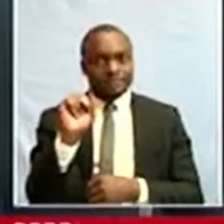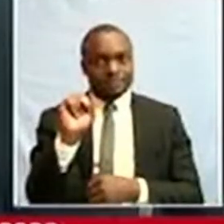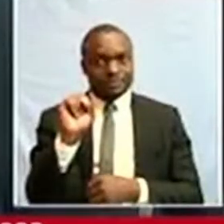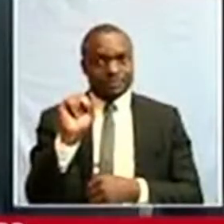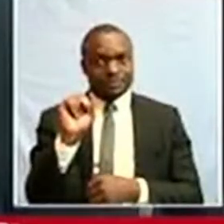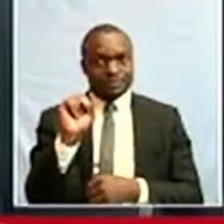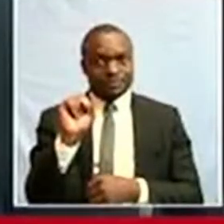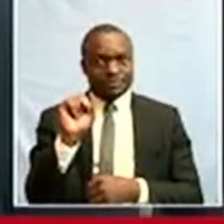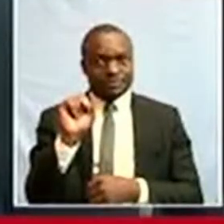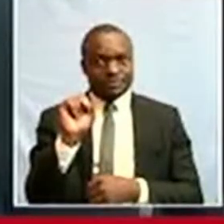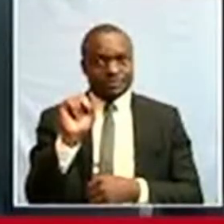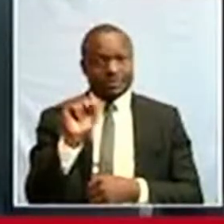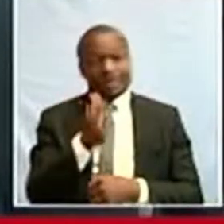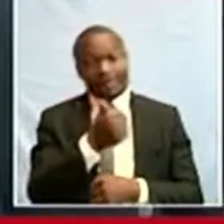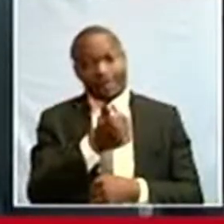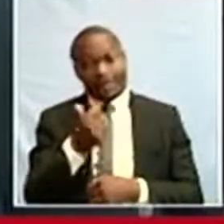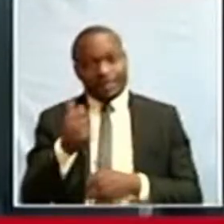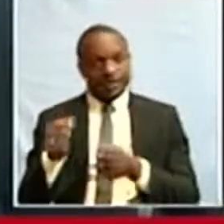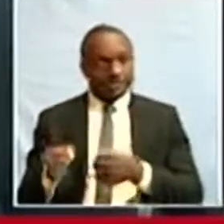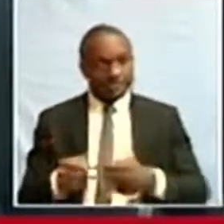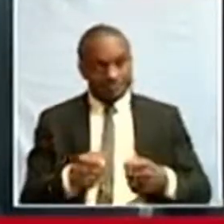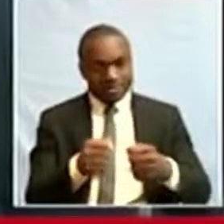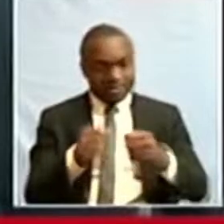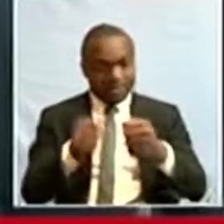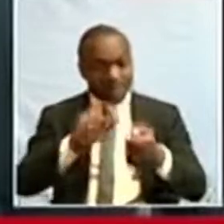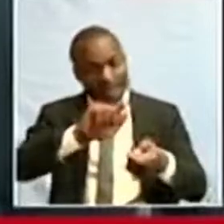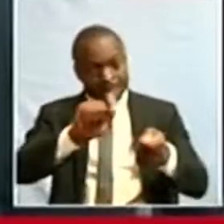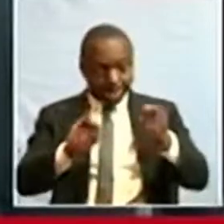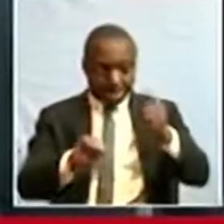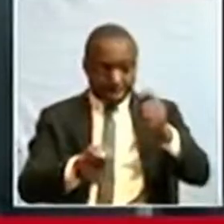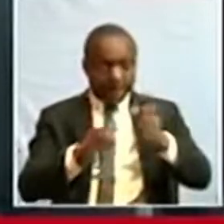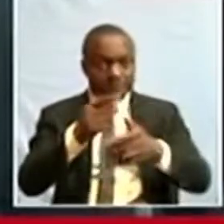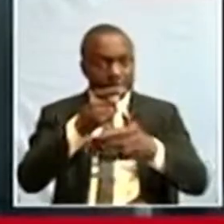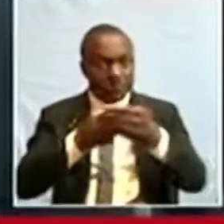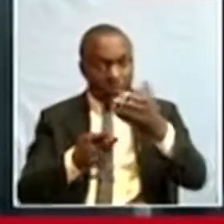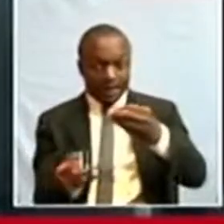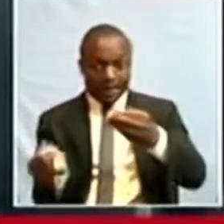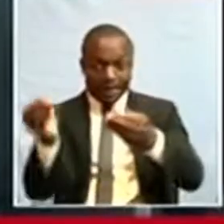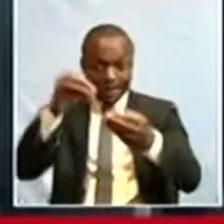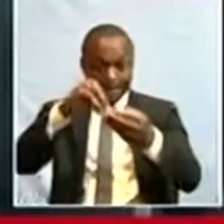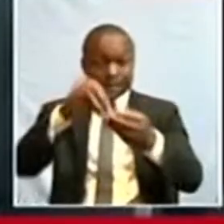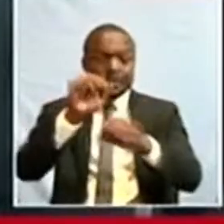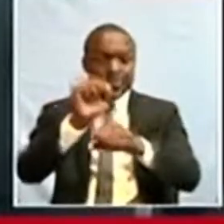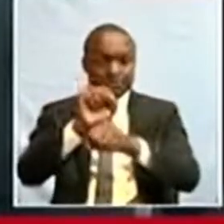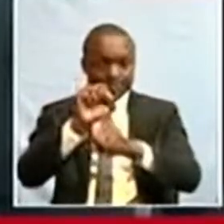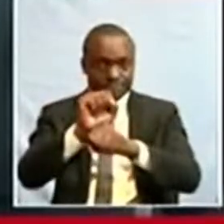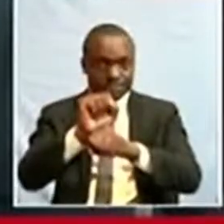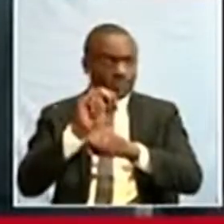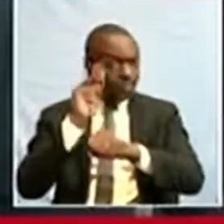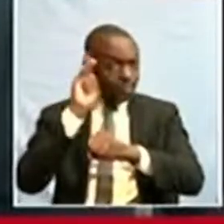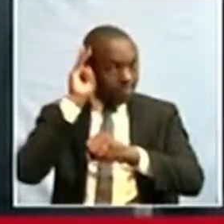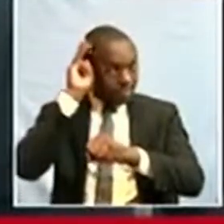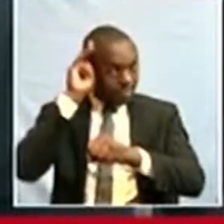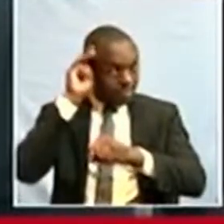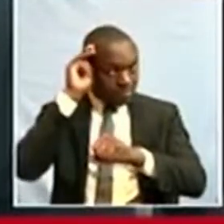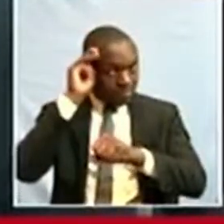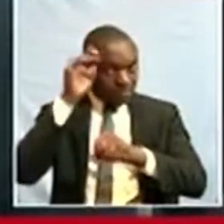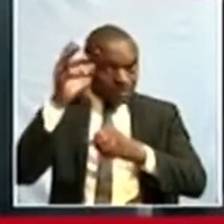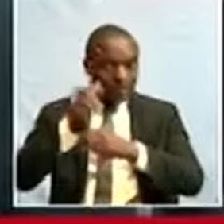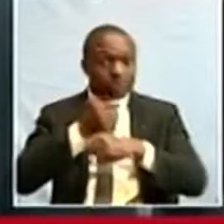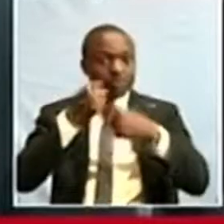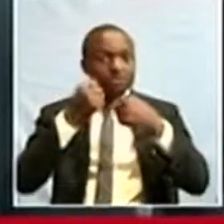and any other system integration, what additional steps is the ministry taking to strengthen the verification